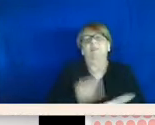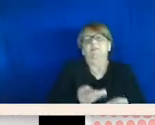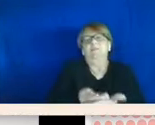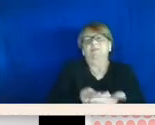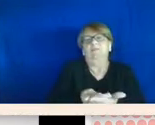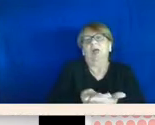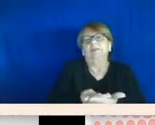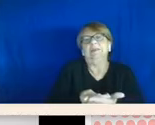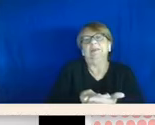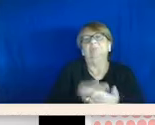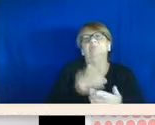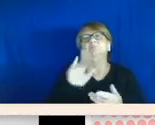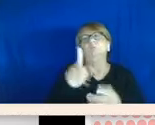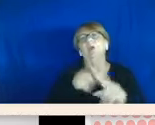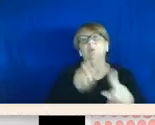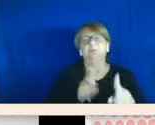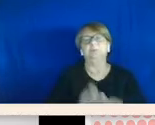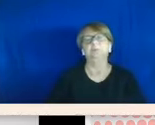please.